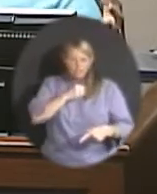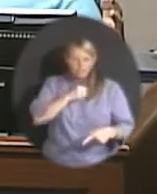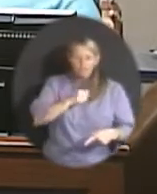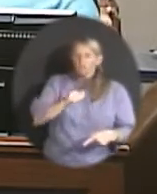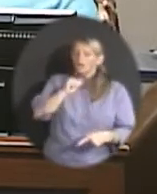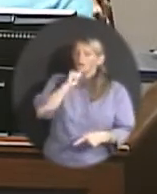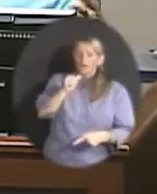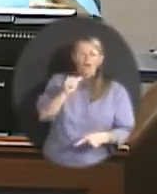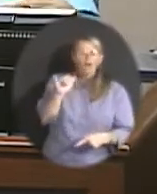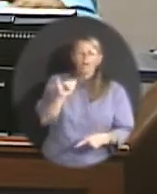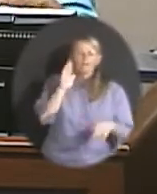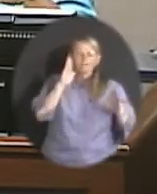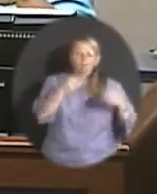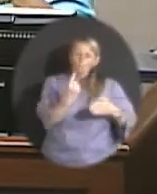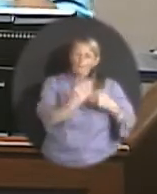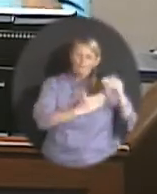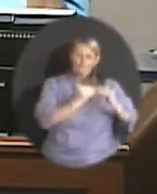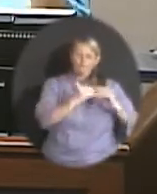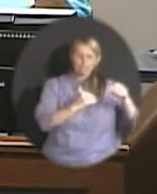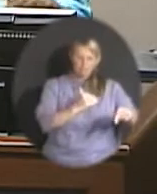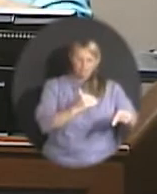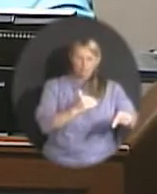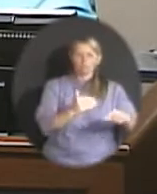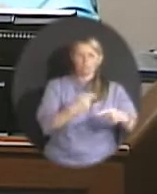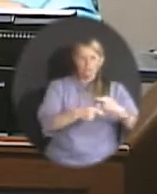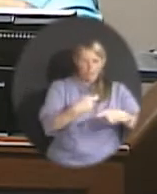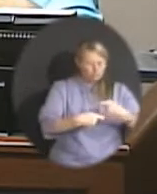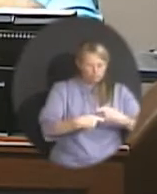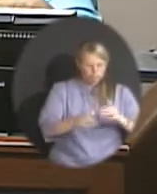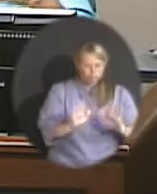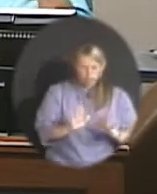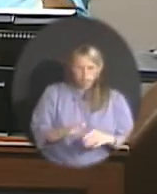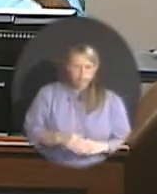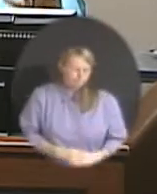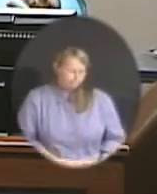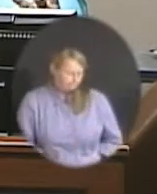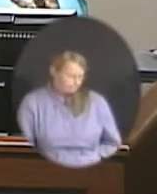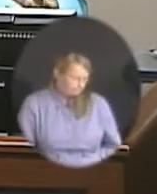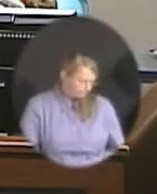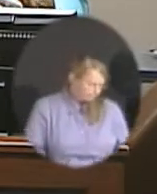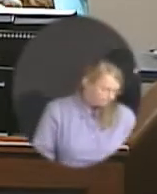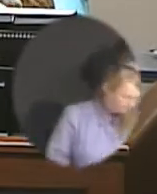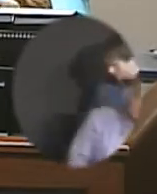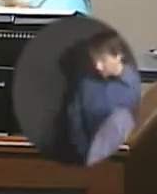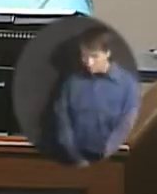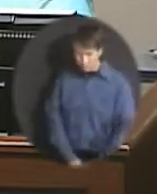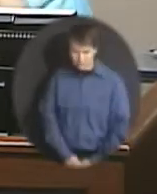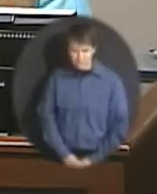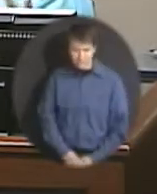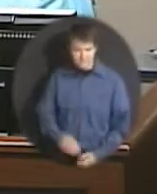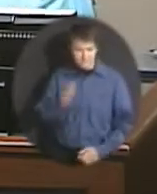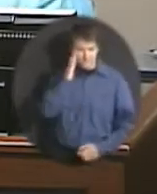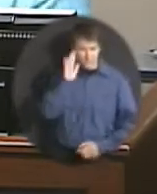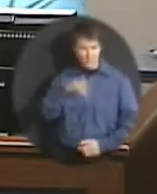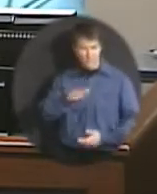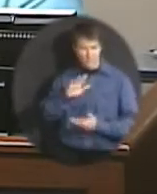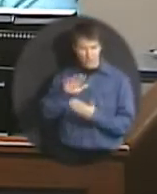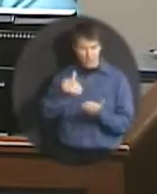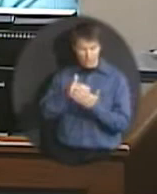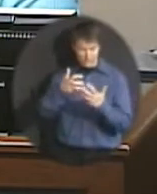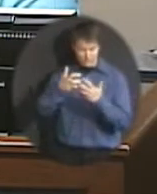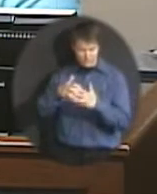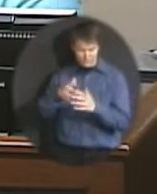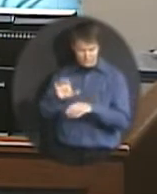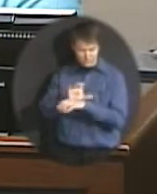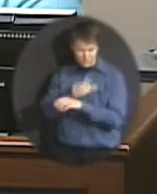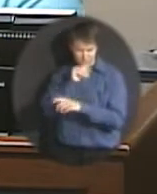all of Olathe East. Because as you can imagine, those machines didn't come into Olathe East at all the same time. So we replace based on the